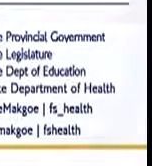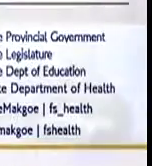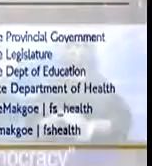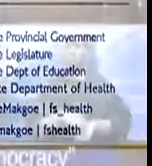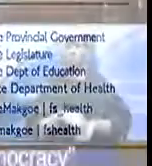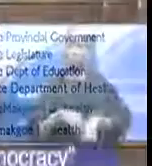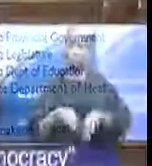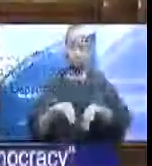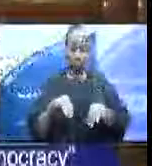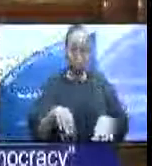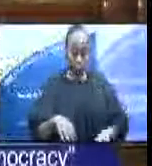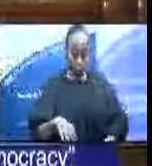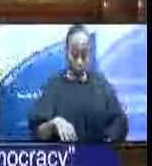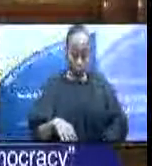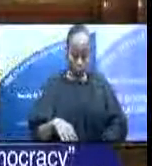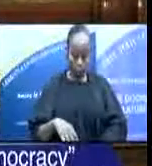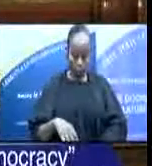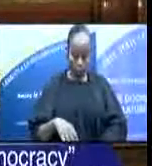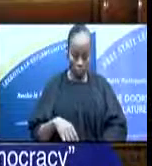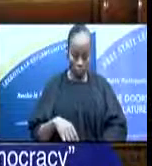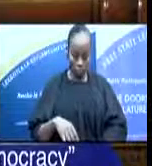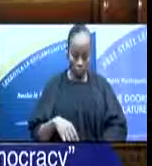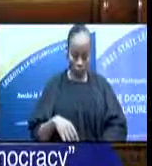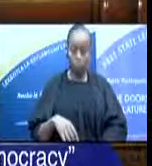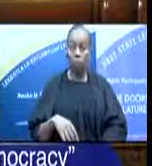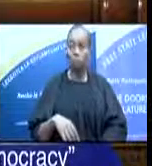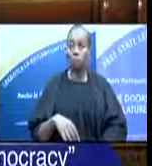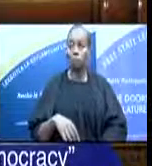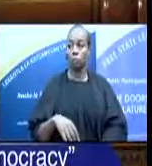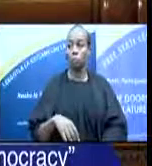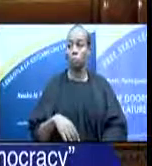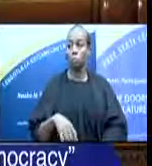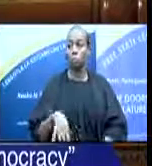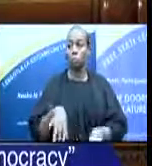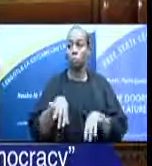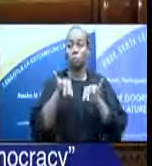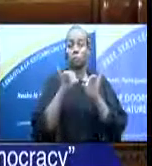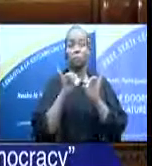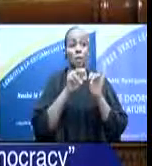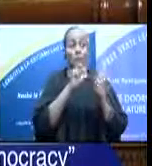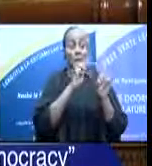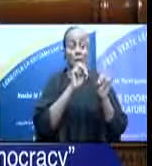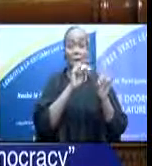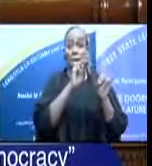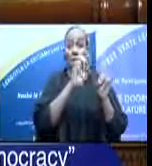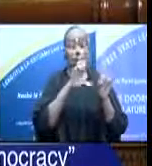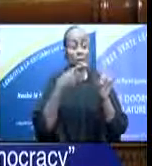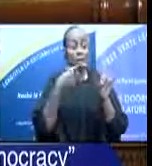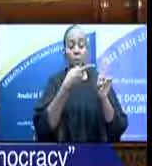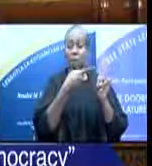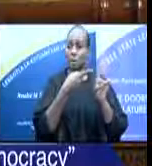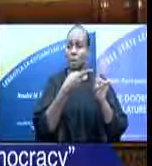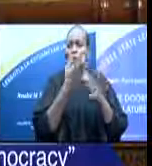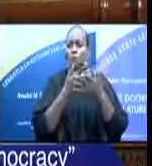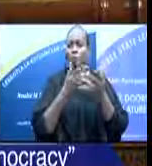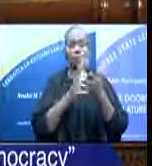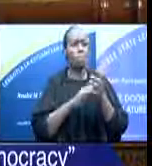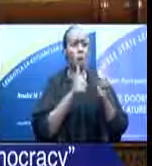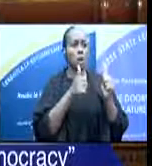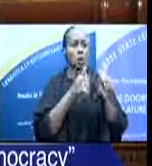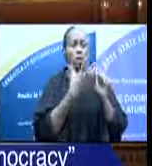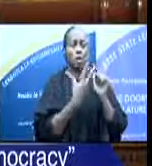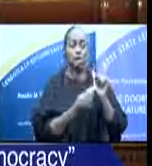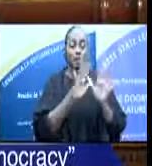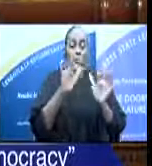Thank you, Speaker. Let's give credit where credit is due. MEC, you have a good formula in the public-private partnership with